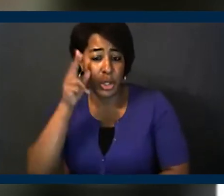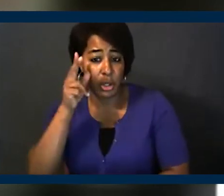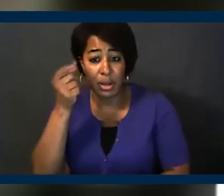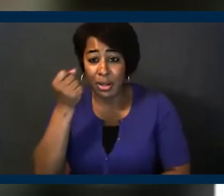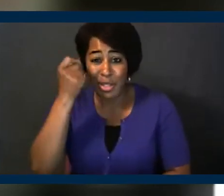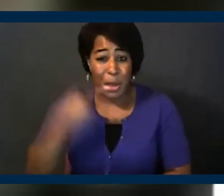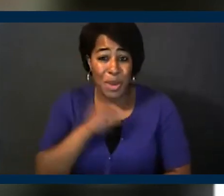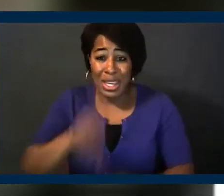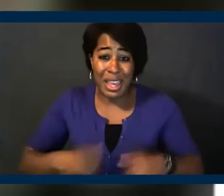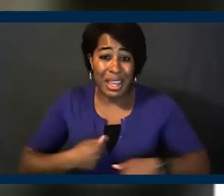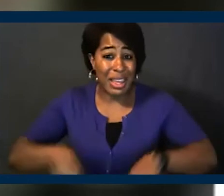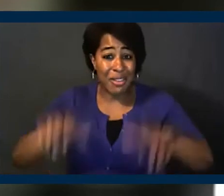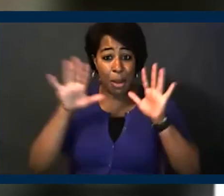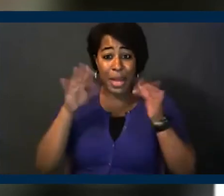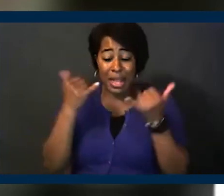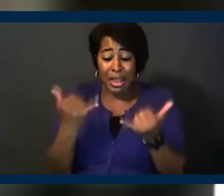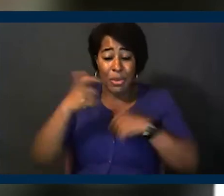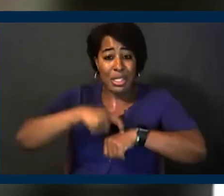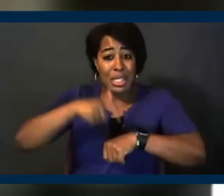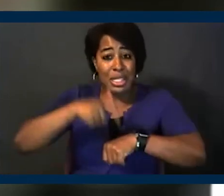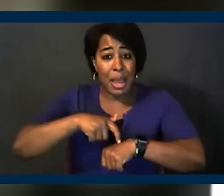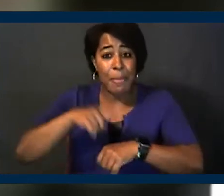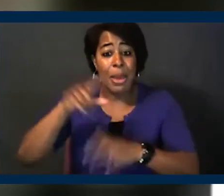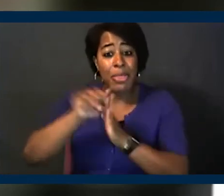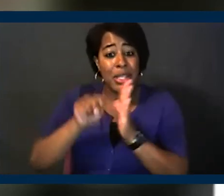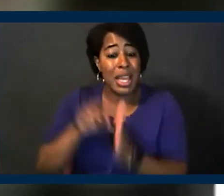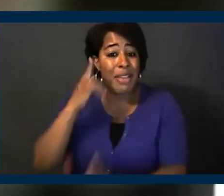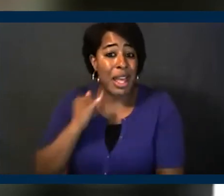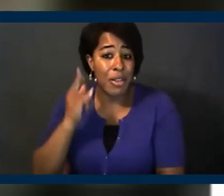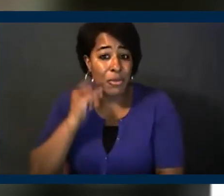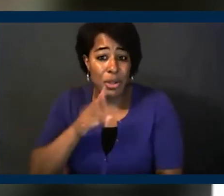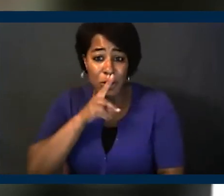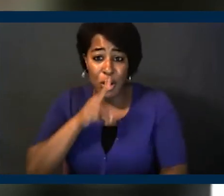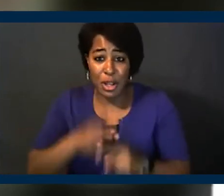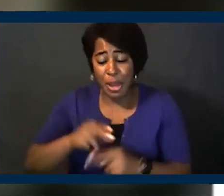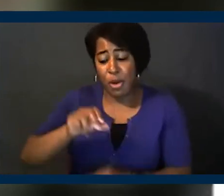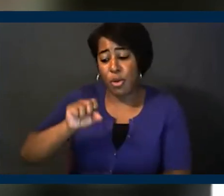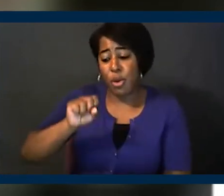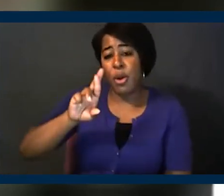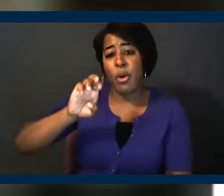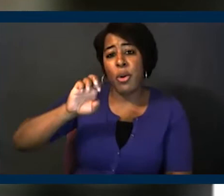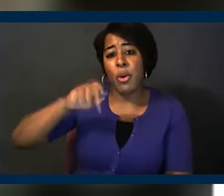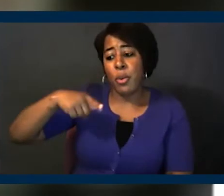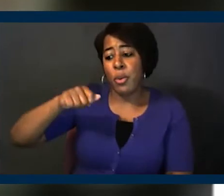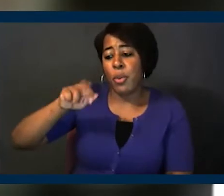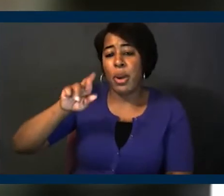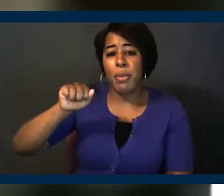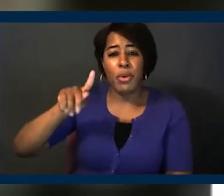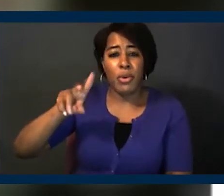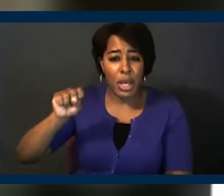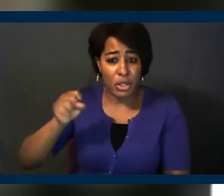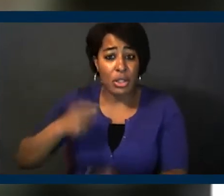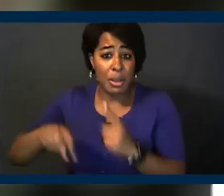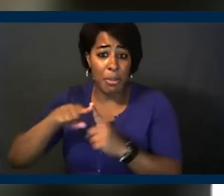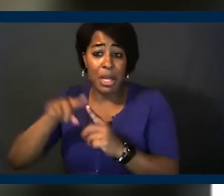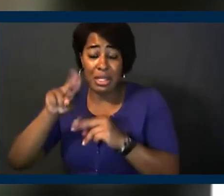have reparations on the table in the state of California and at the national level. We can't get comfortable or complacent.